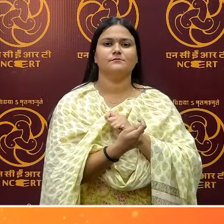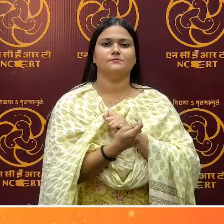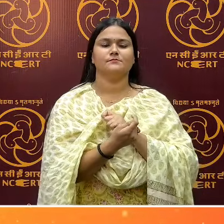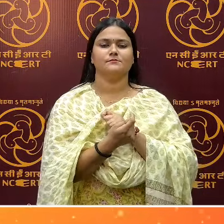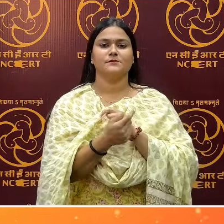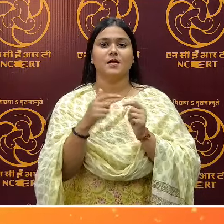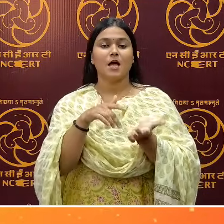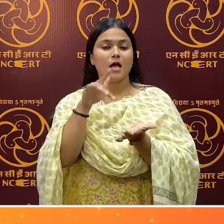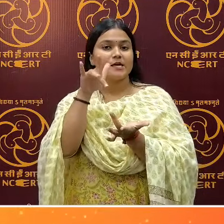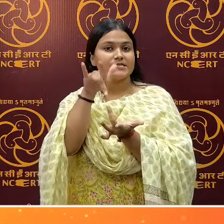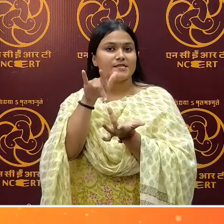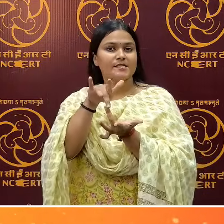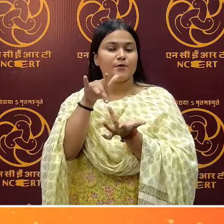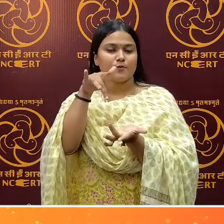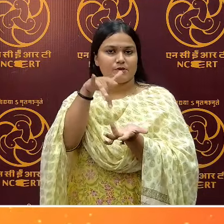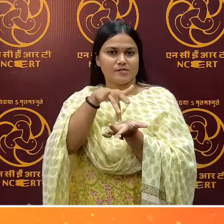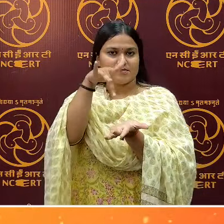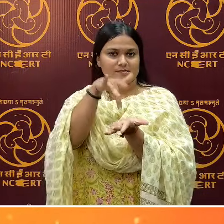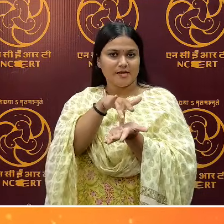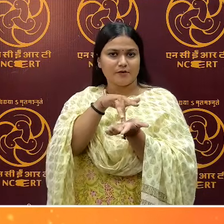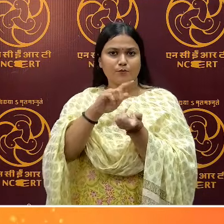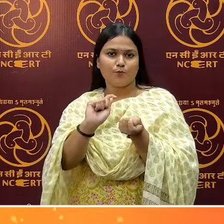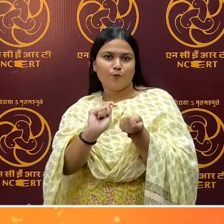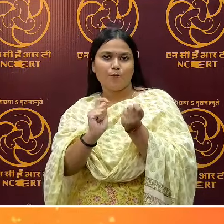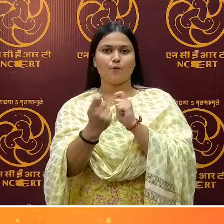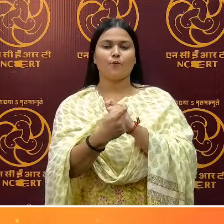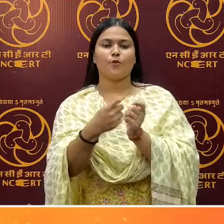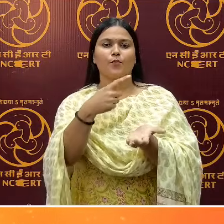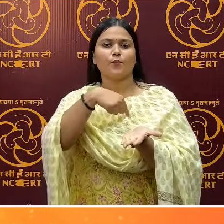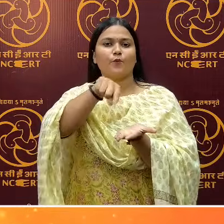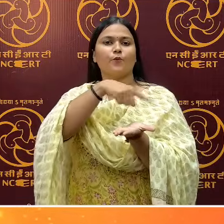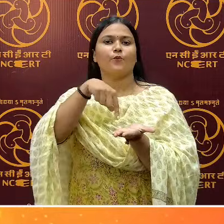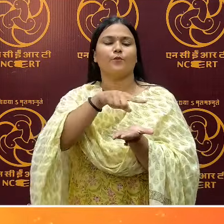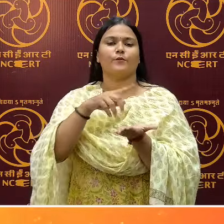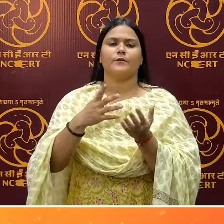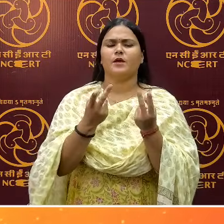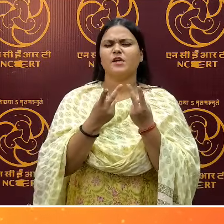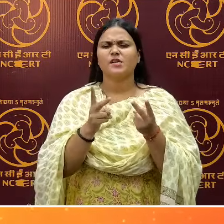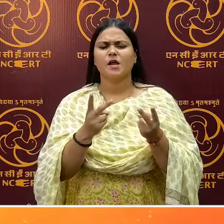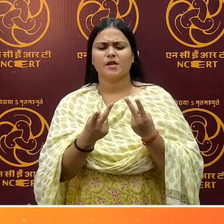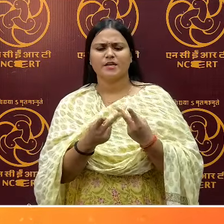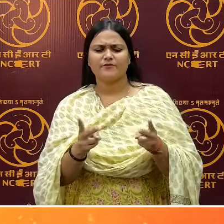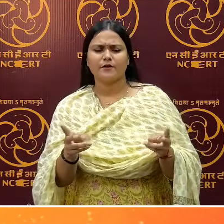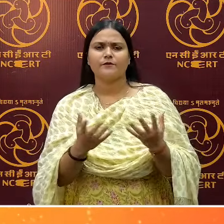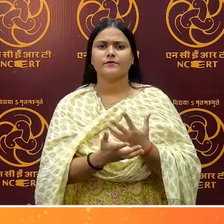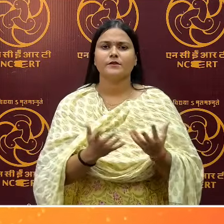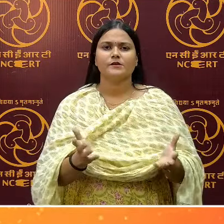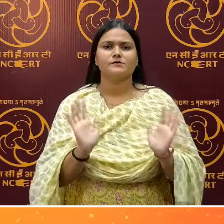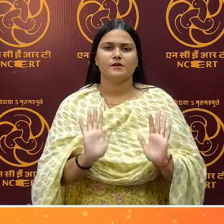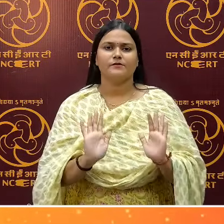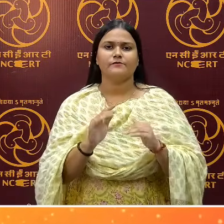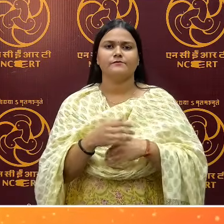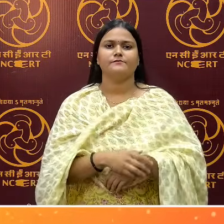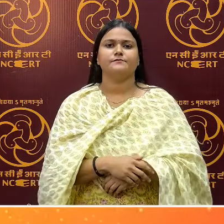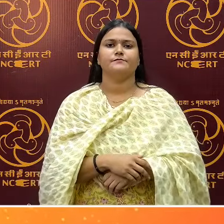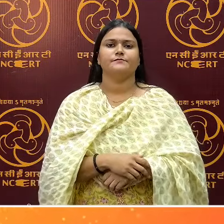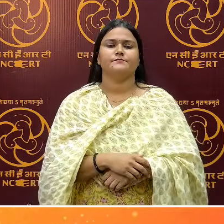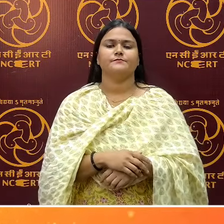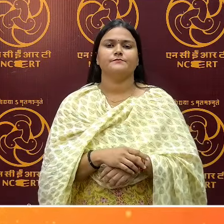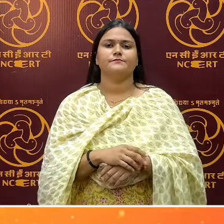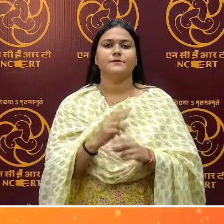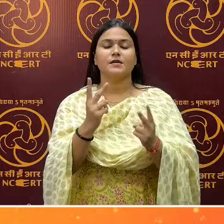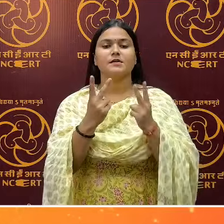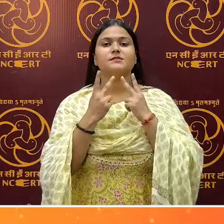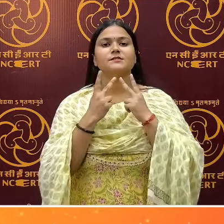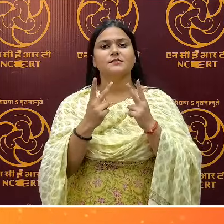a central point. So this is very important. So we have some more objects with us. Let us see whether